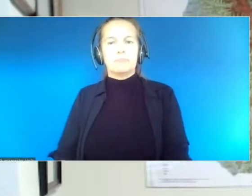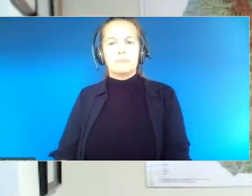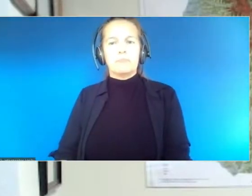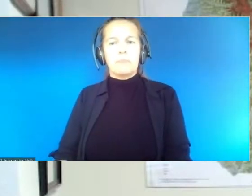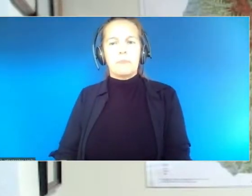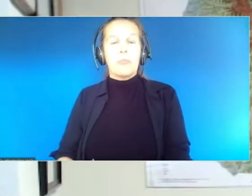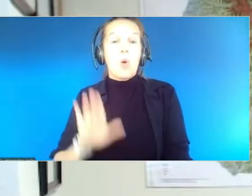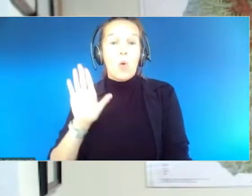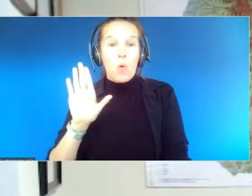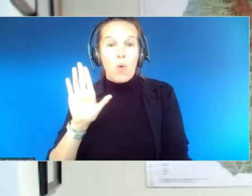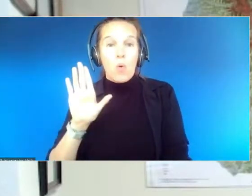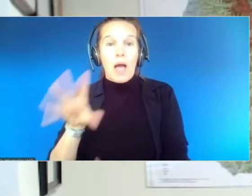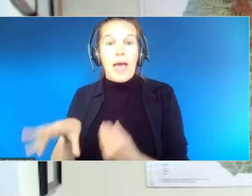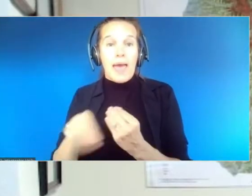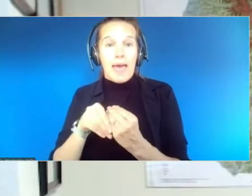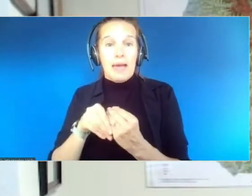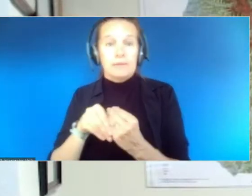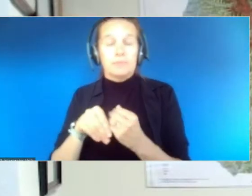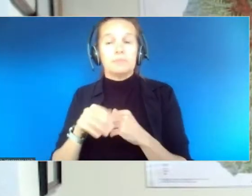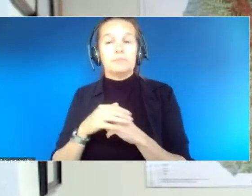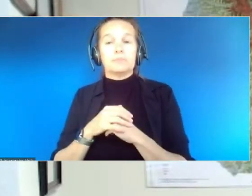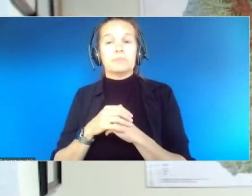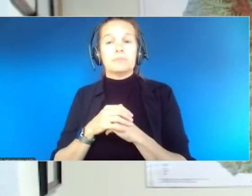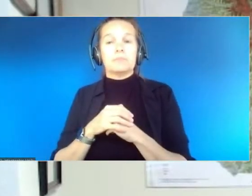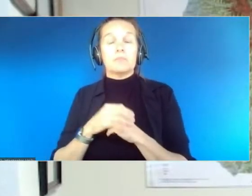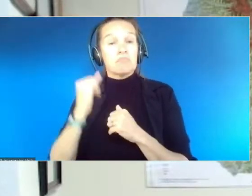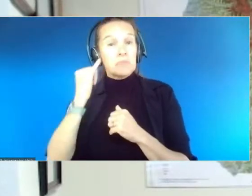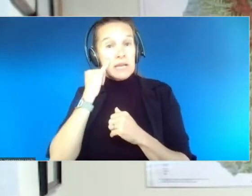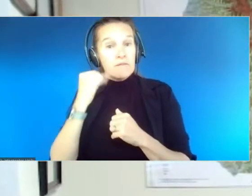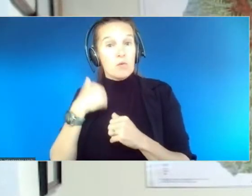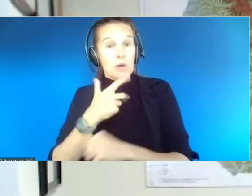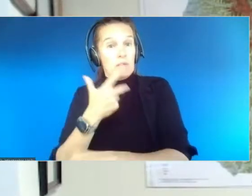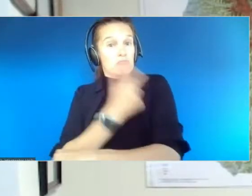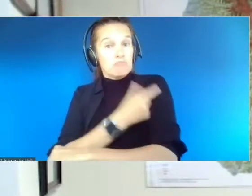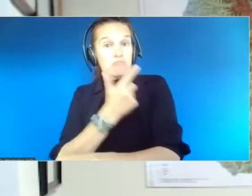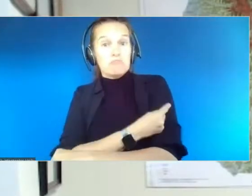I should add that if we do well with our vaccines,